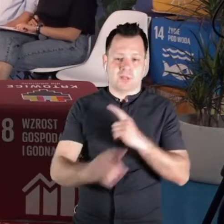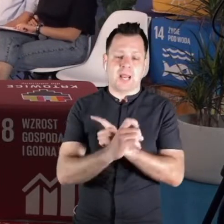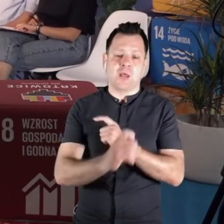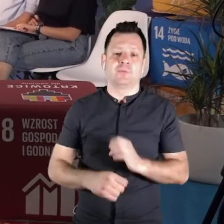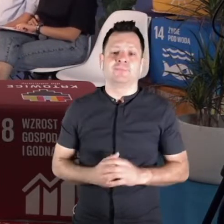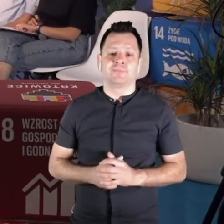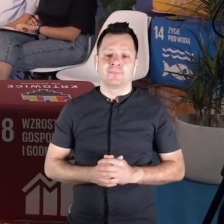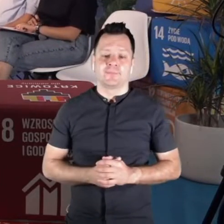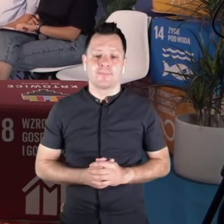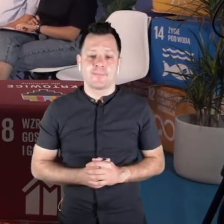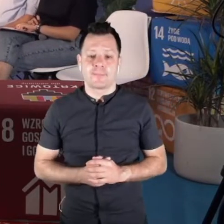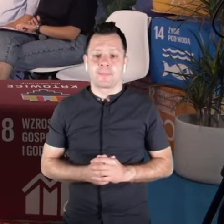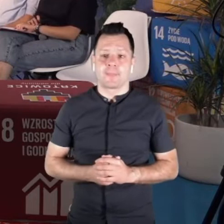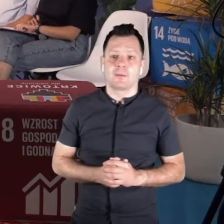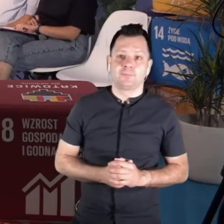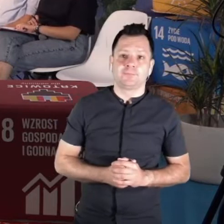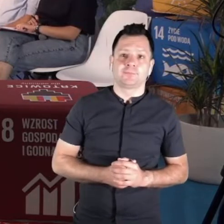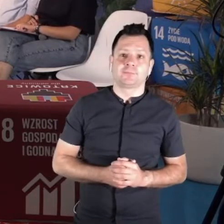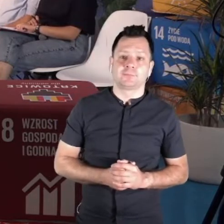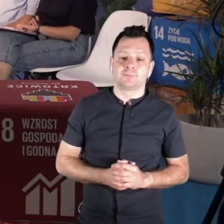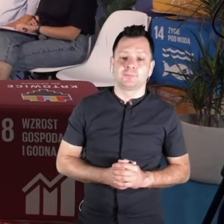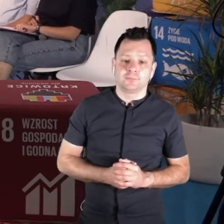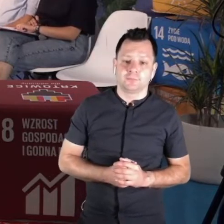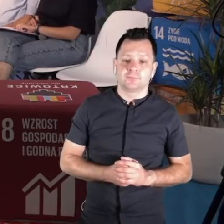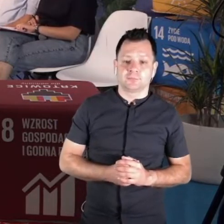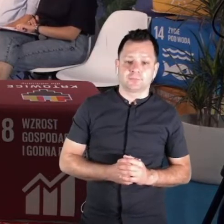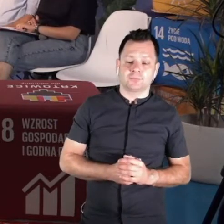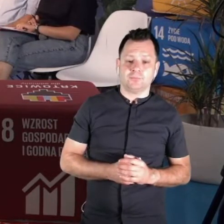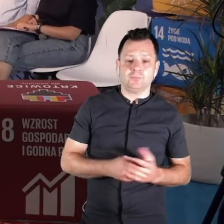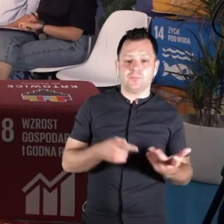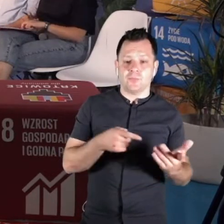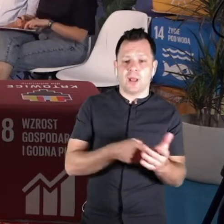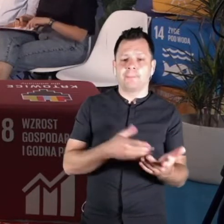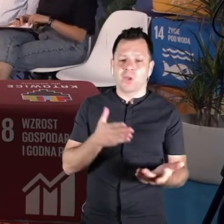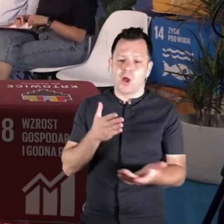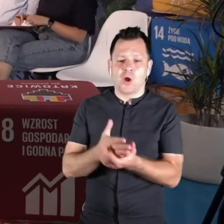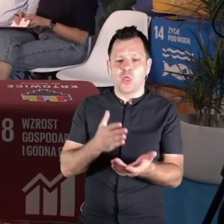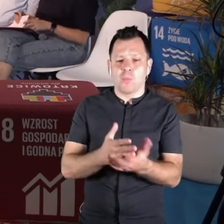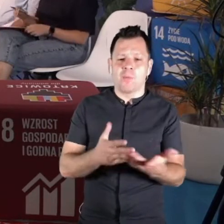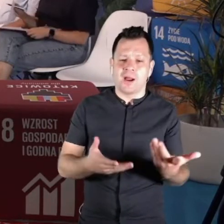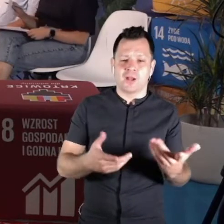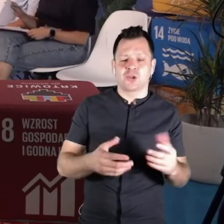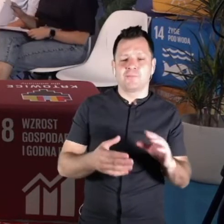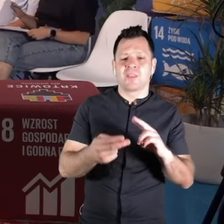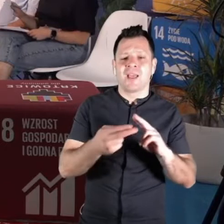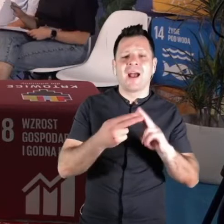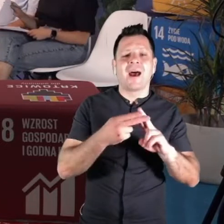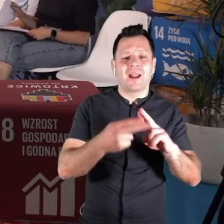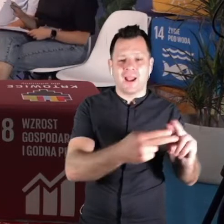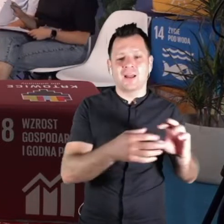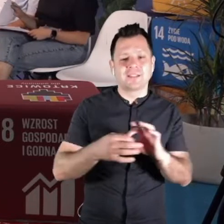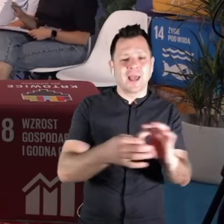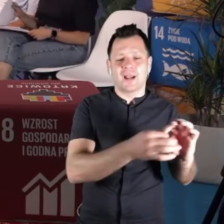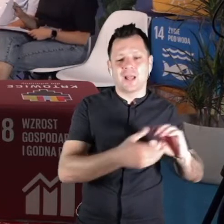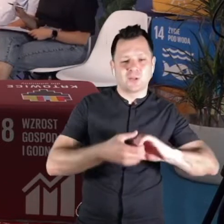government. The idea and the concept might be different. They might be just for communication, they might be for decision making or political